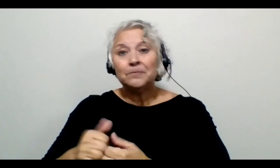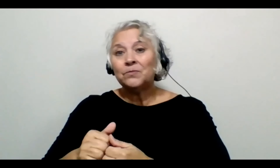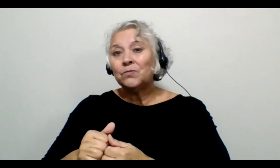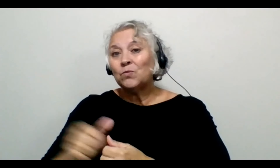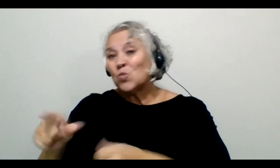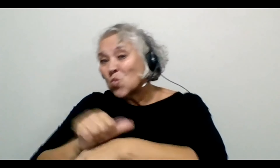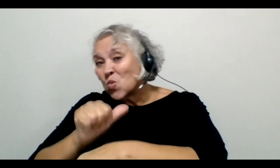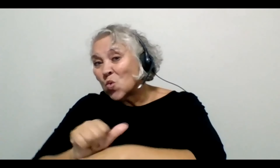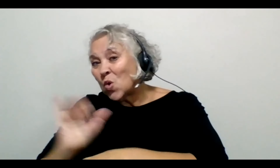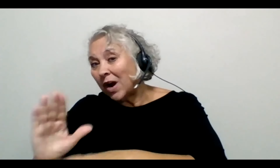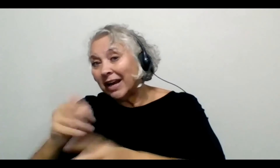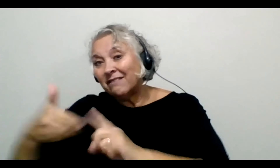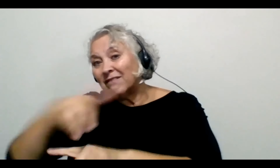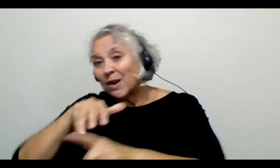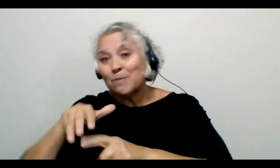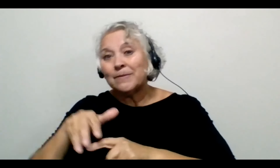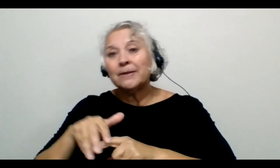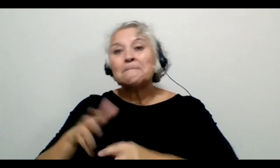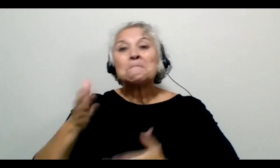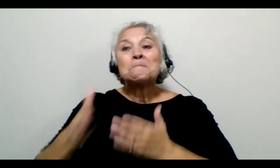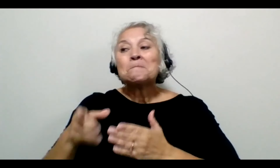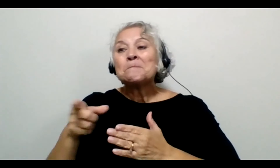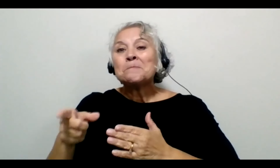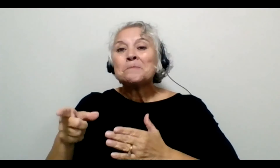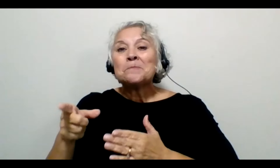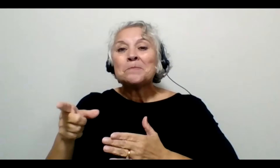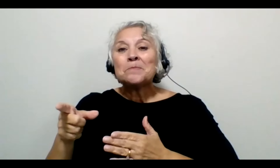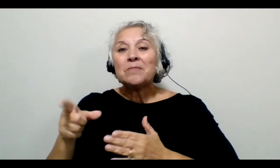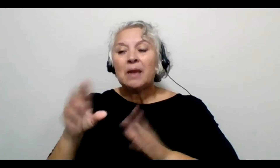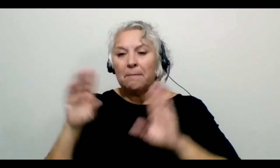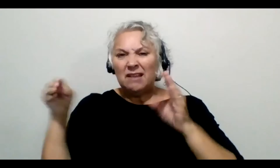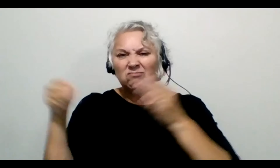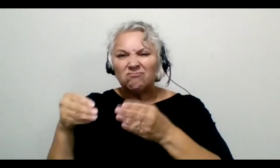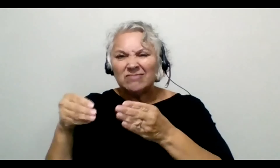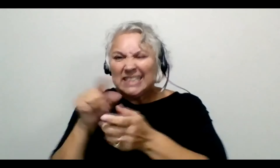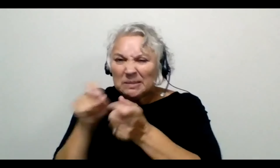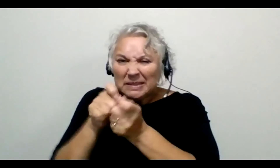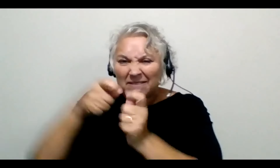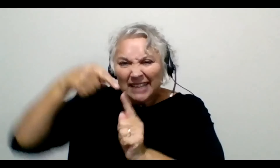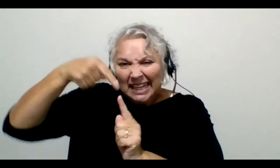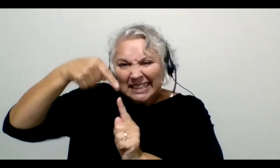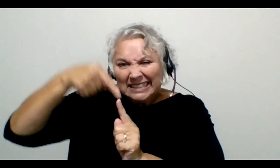that environment. Maybe that's going to be centered around a specific type of